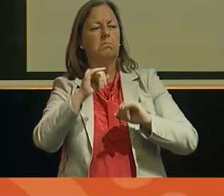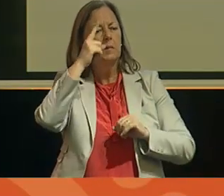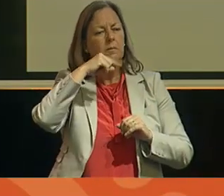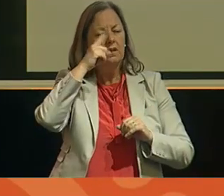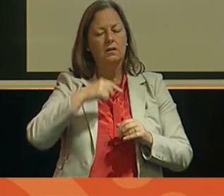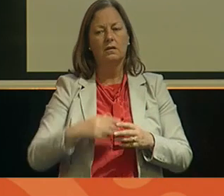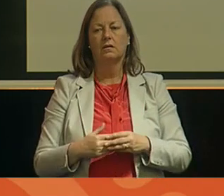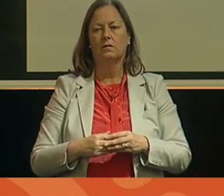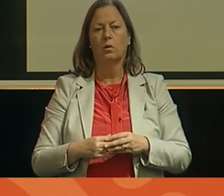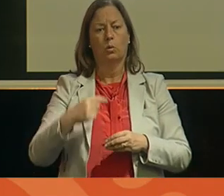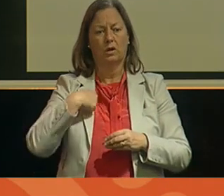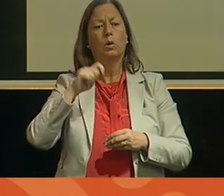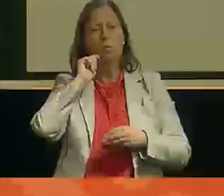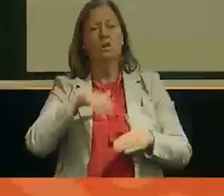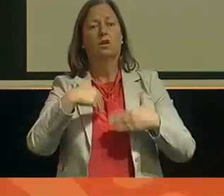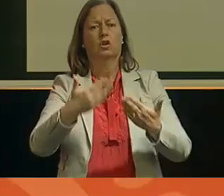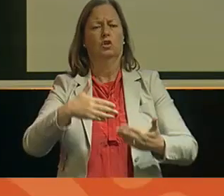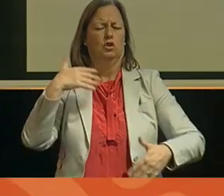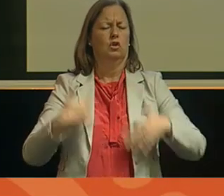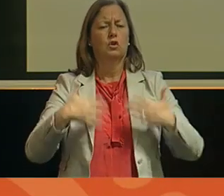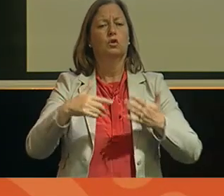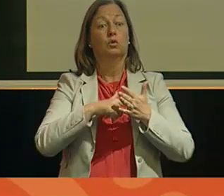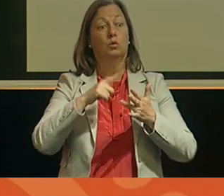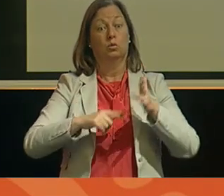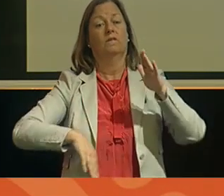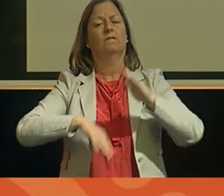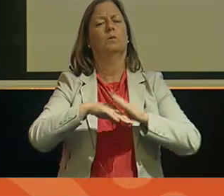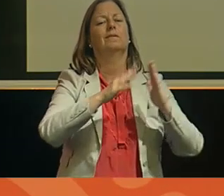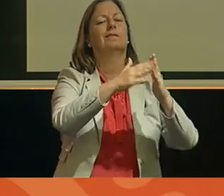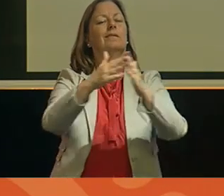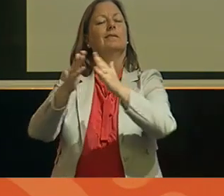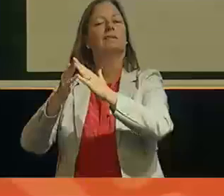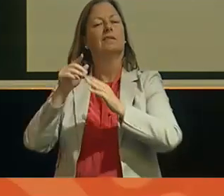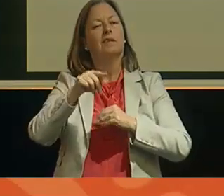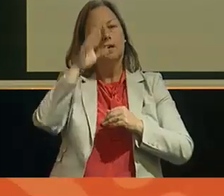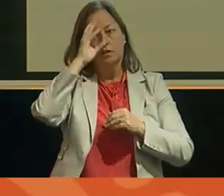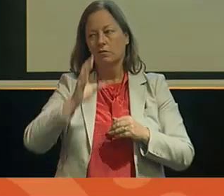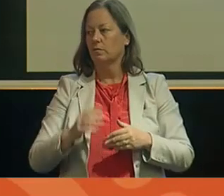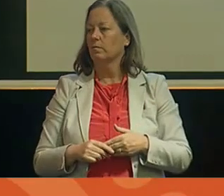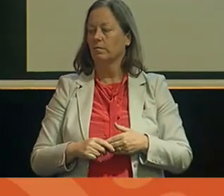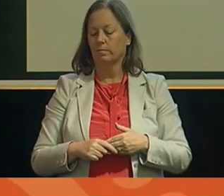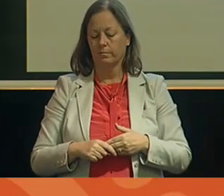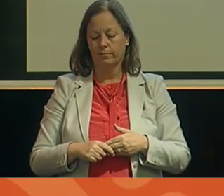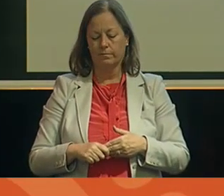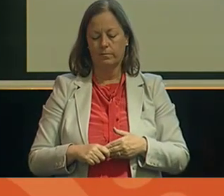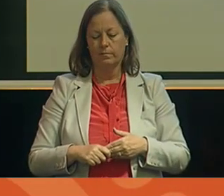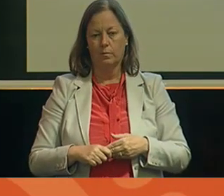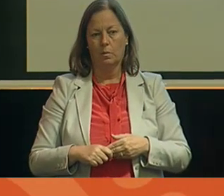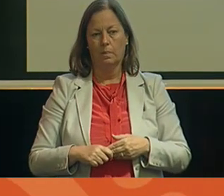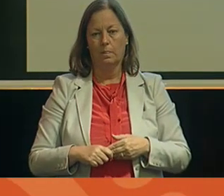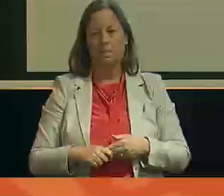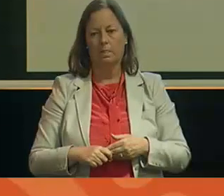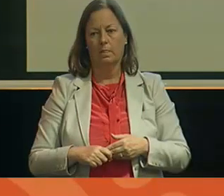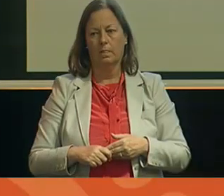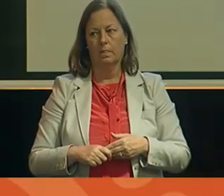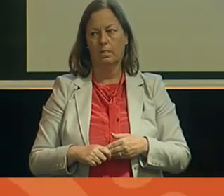We cause harm to the whole society. And what happened when all these are there? Okay, we